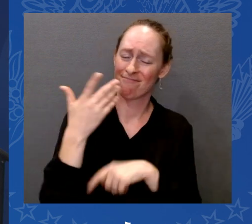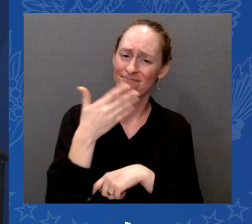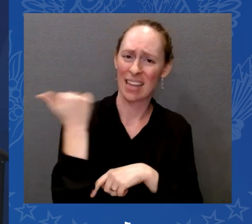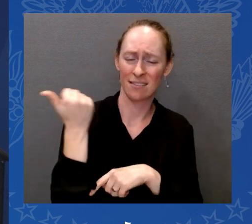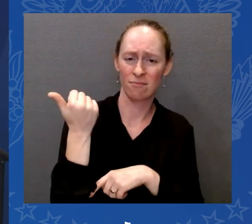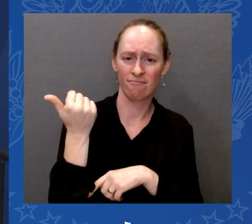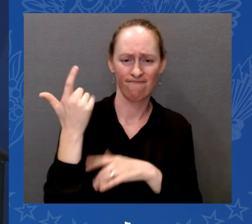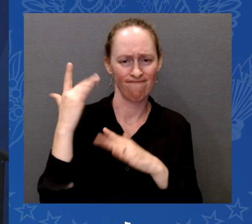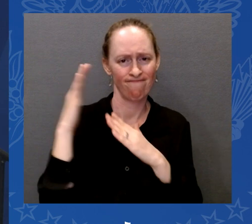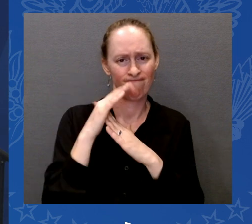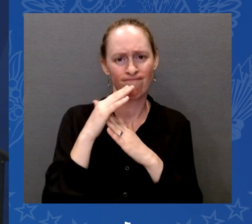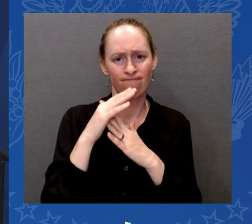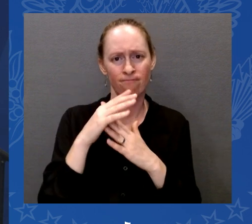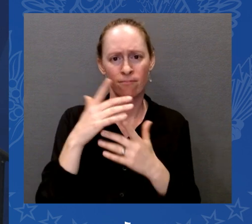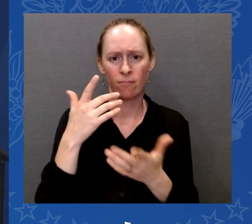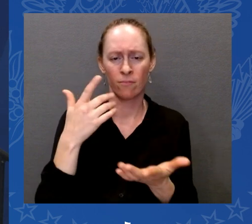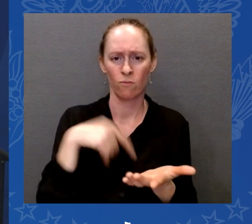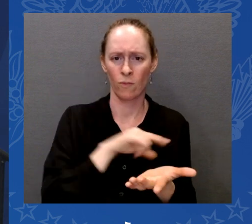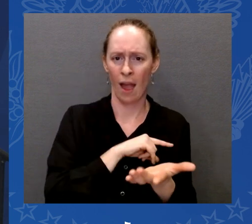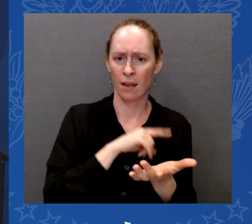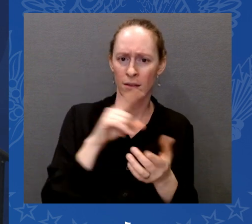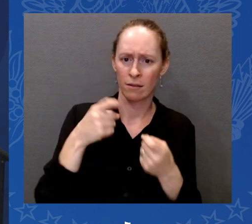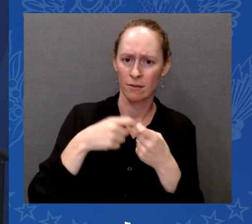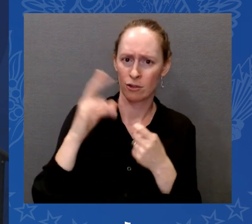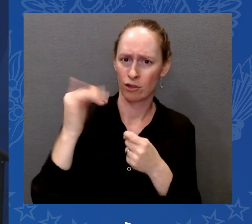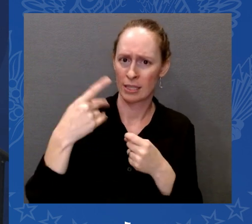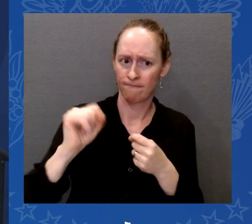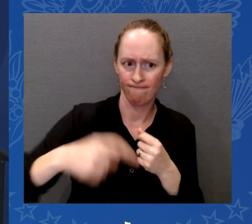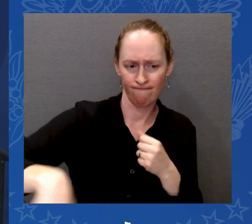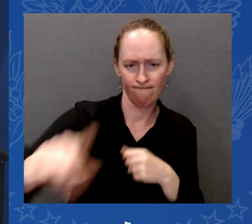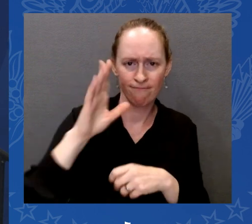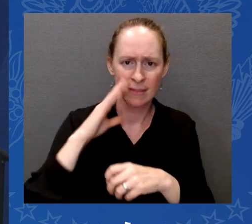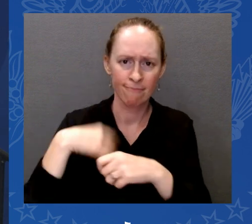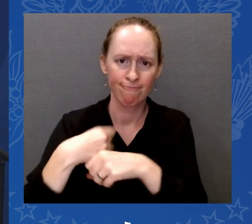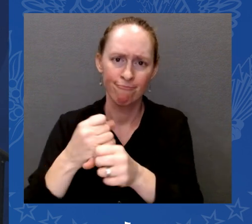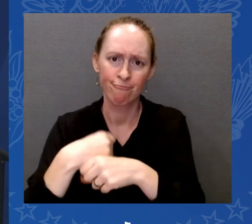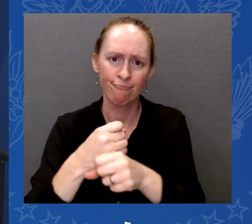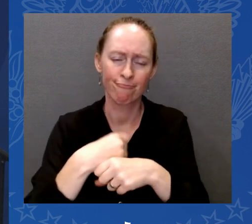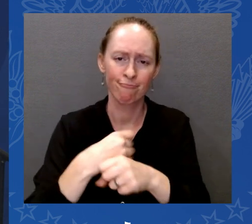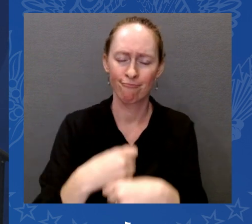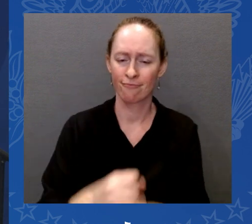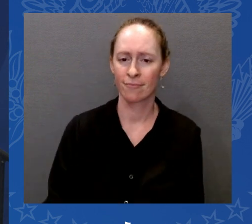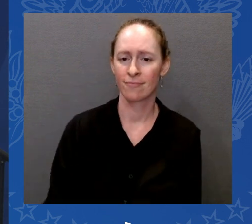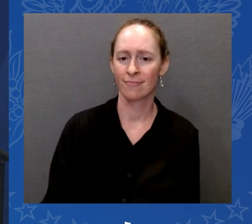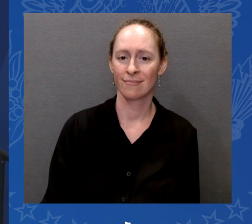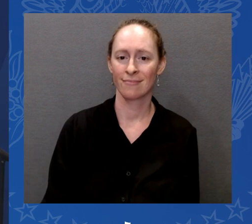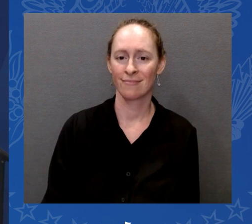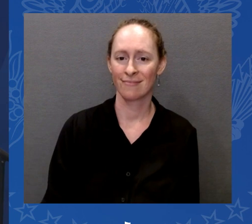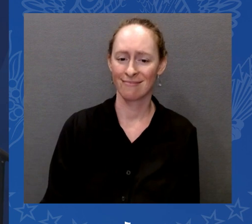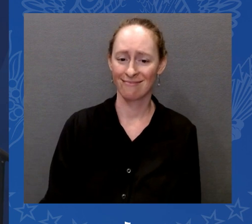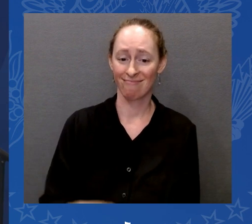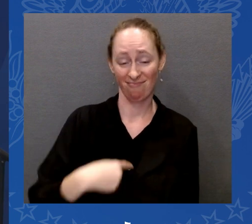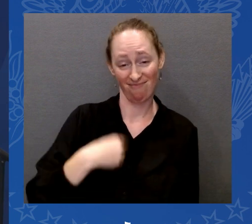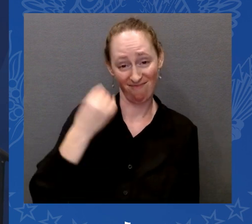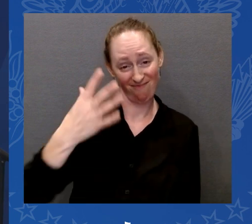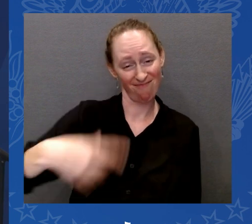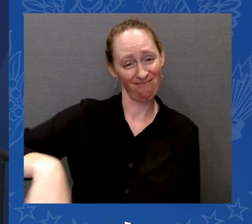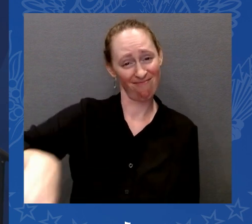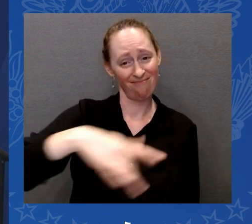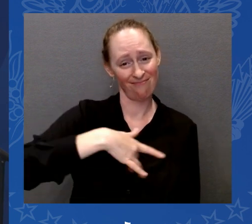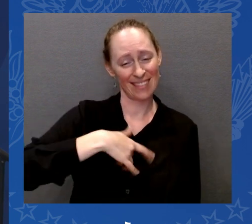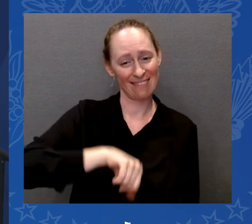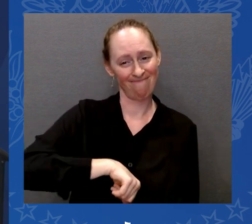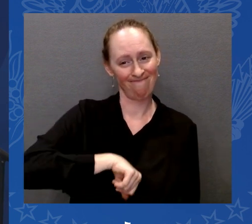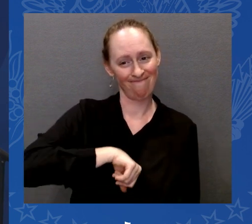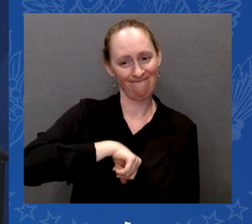take pride that what they make here will be used all over the world. Thank you,